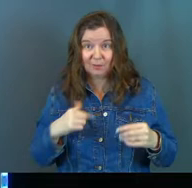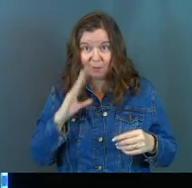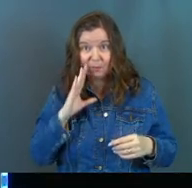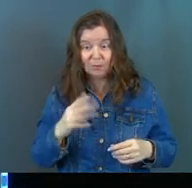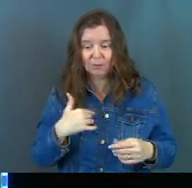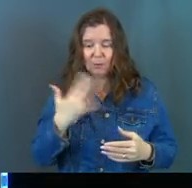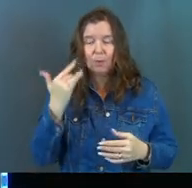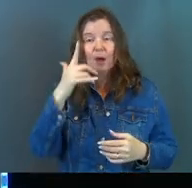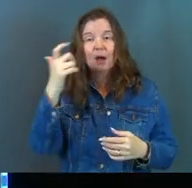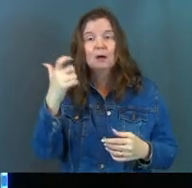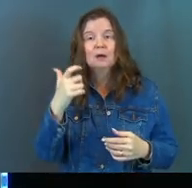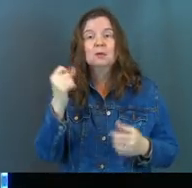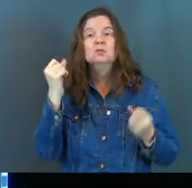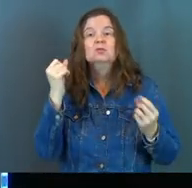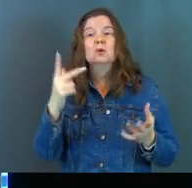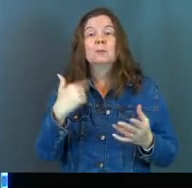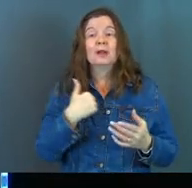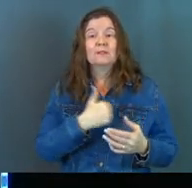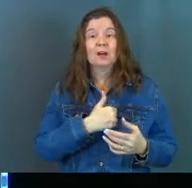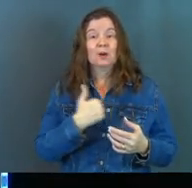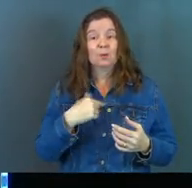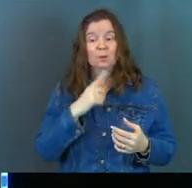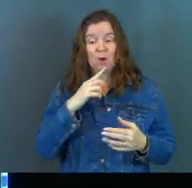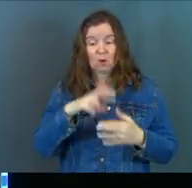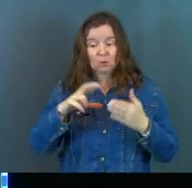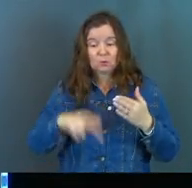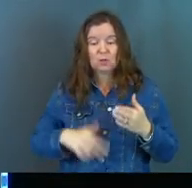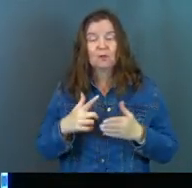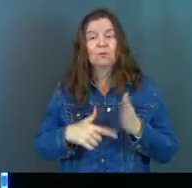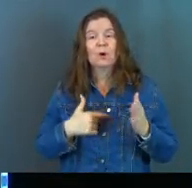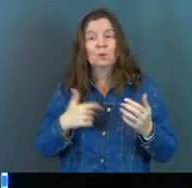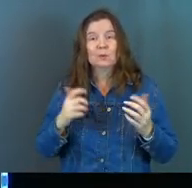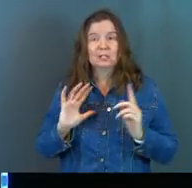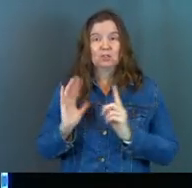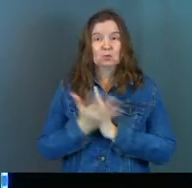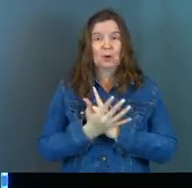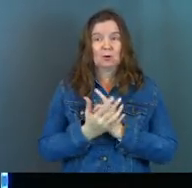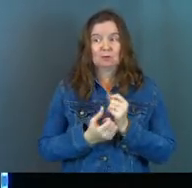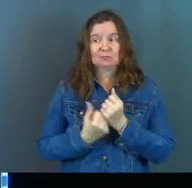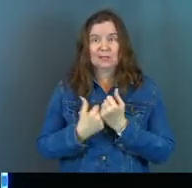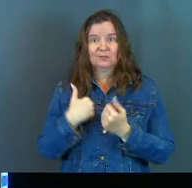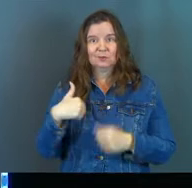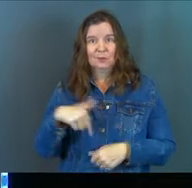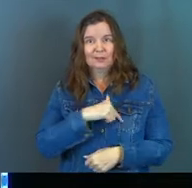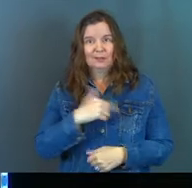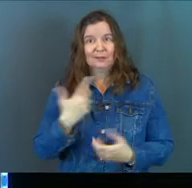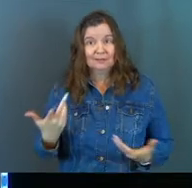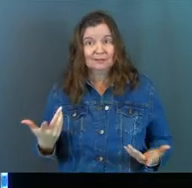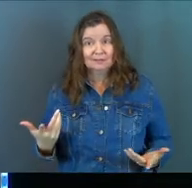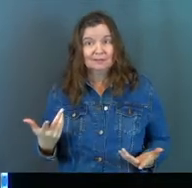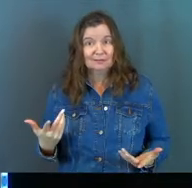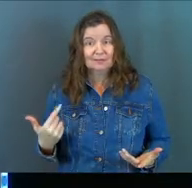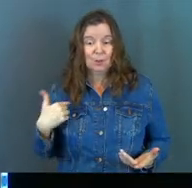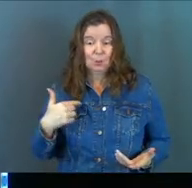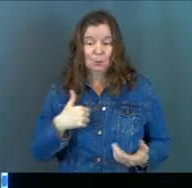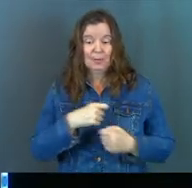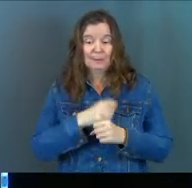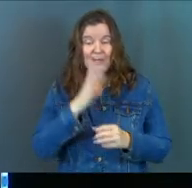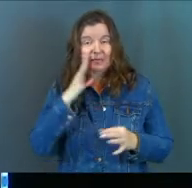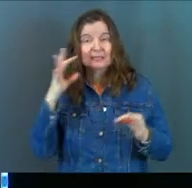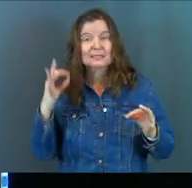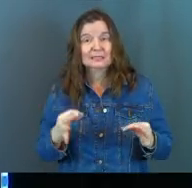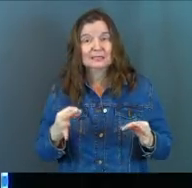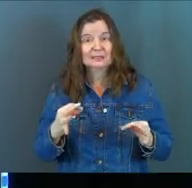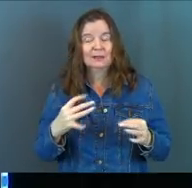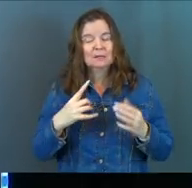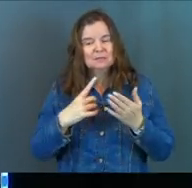not. And here's the thing. So many of us, we are the result of what we surround ourselves with. We make